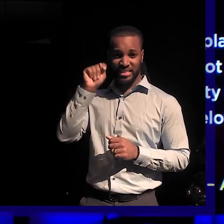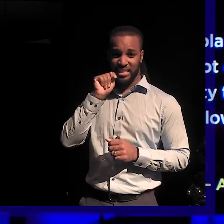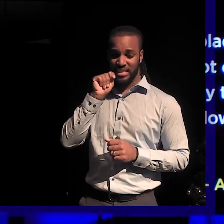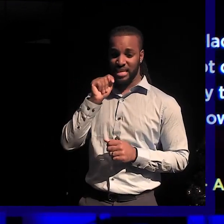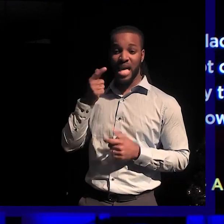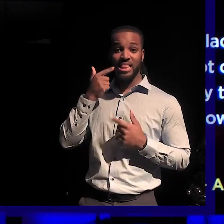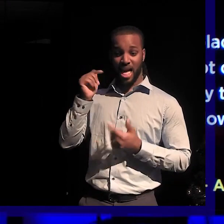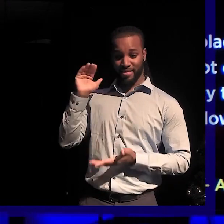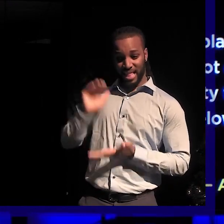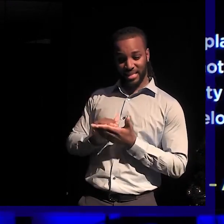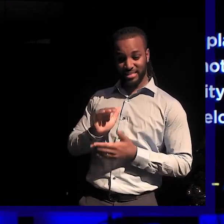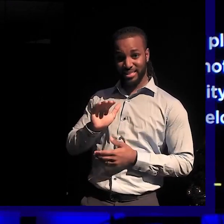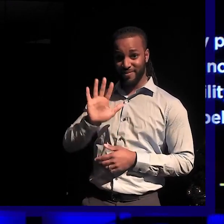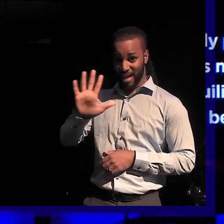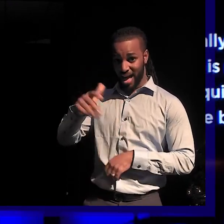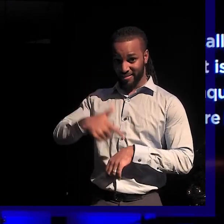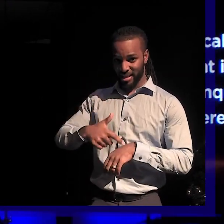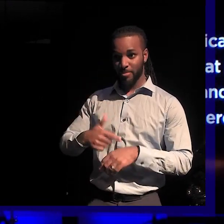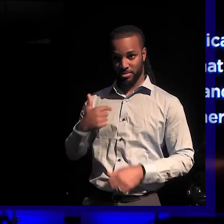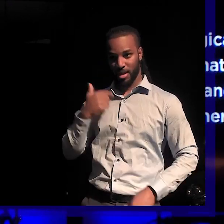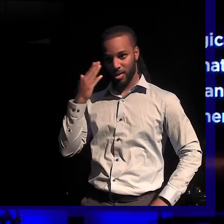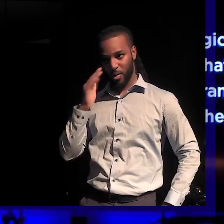than 5, and I know why.